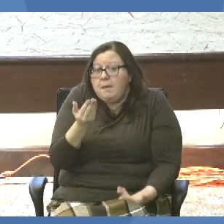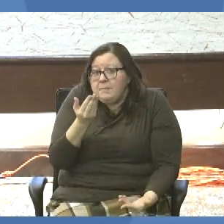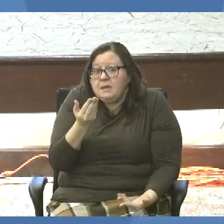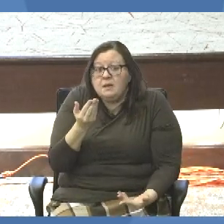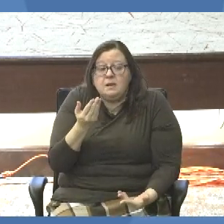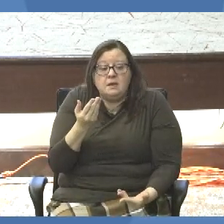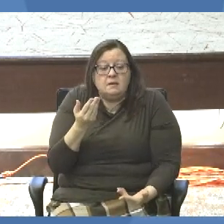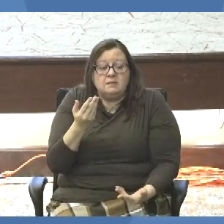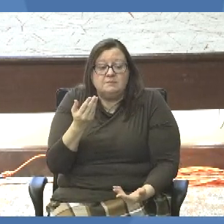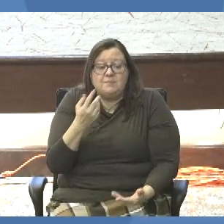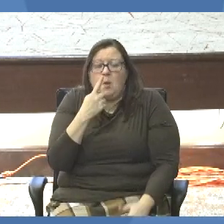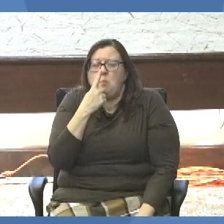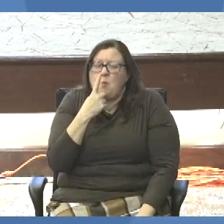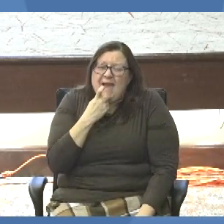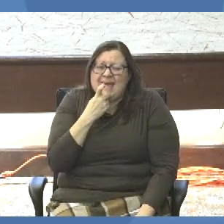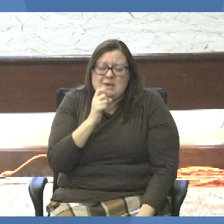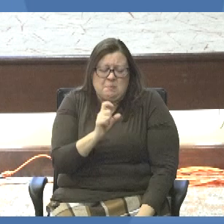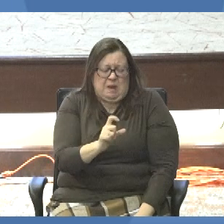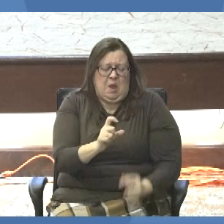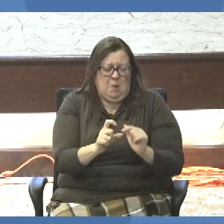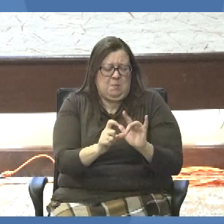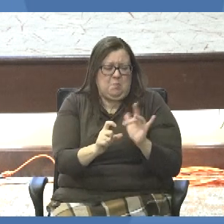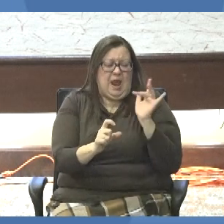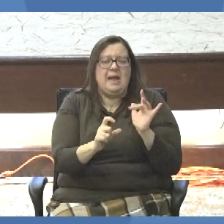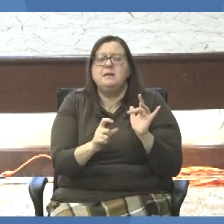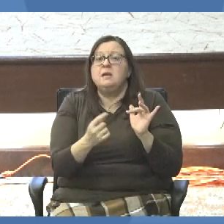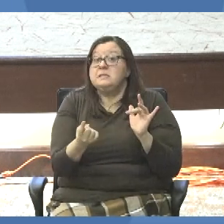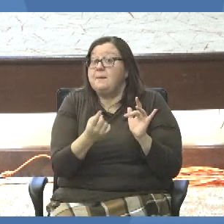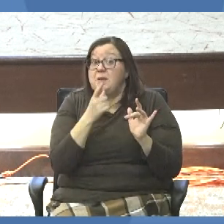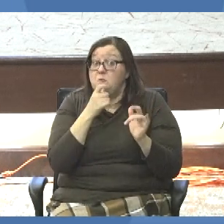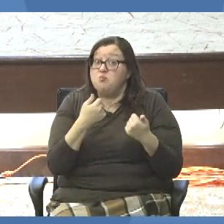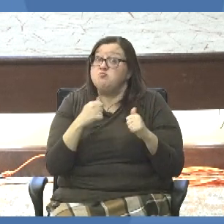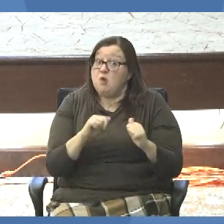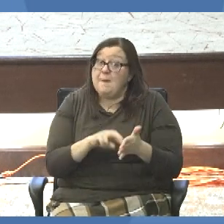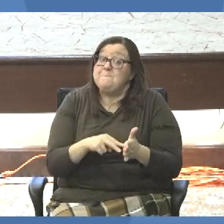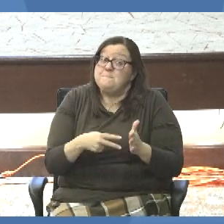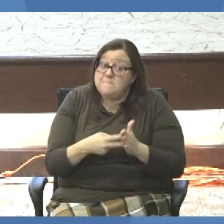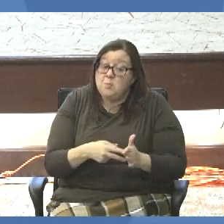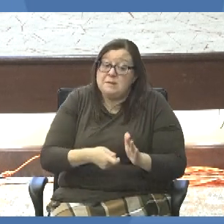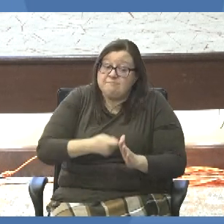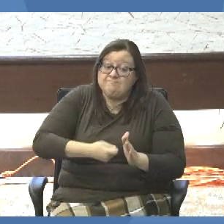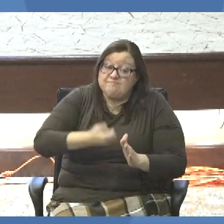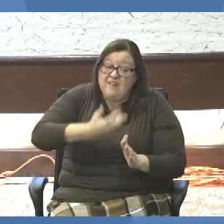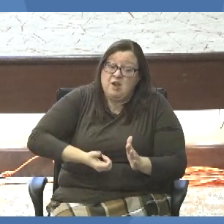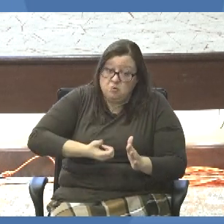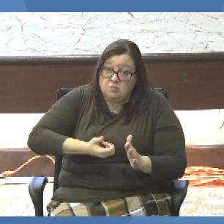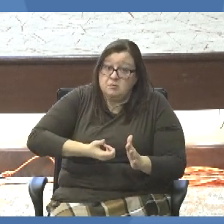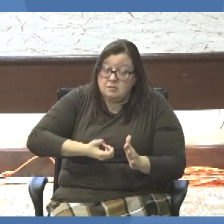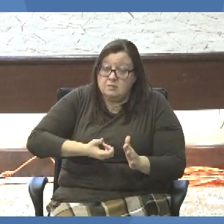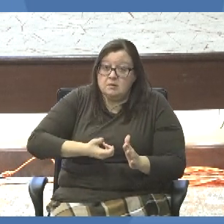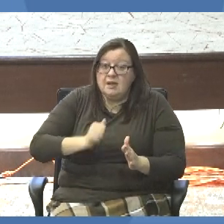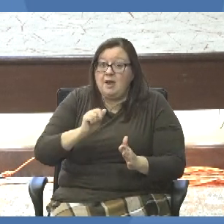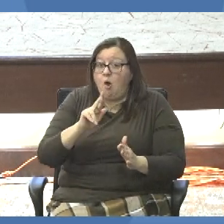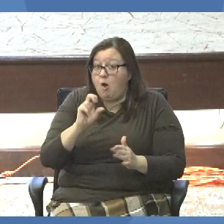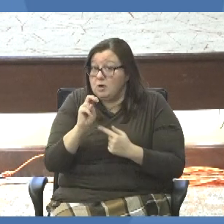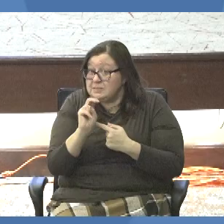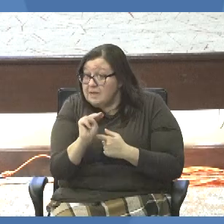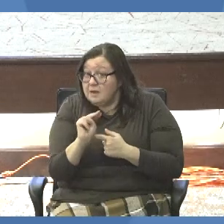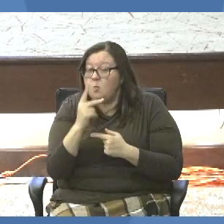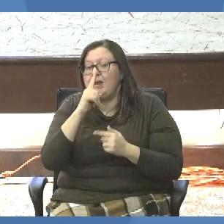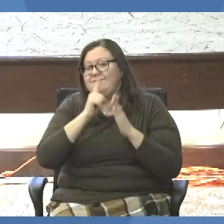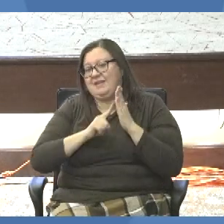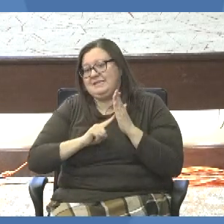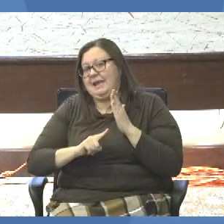that really bright red spot? Do we have someone that is an arsonist in those areas? We can look into that and then work with our fire investigators and our Waco